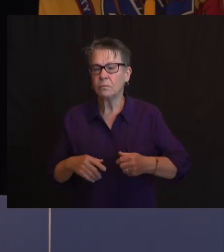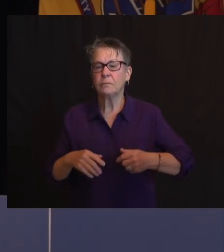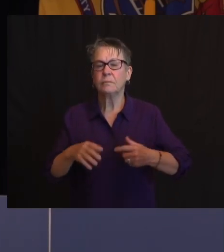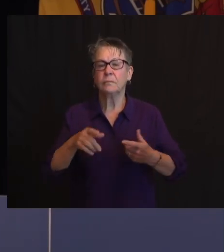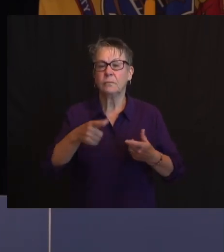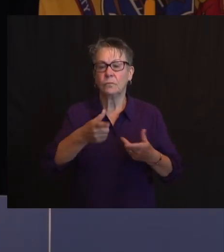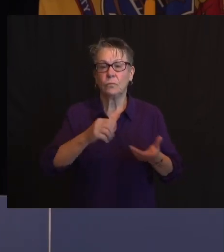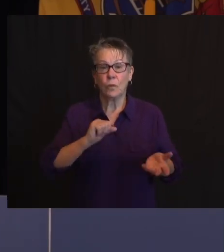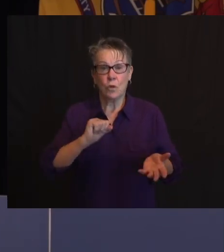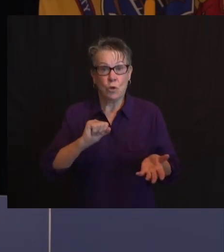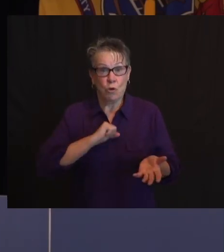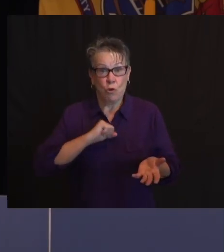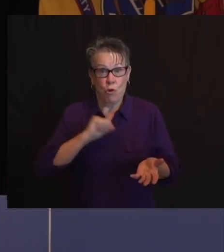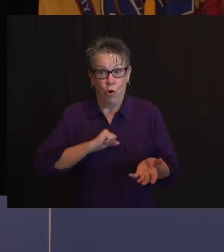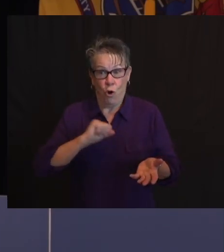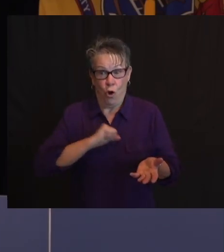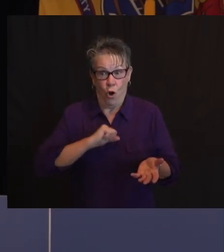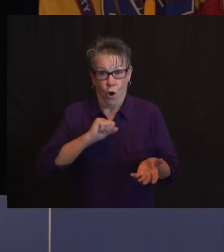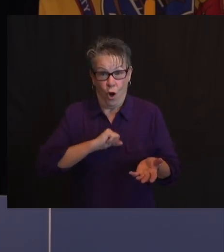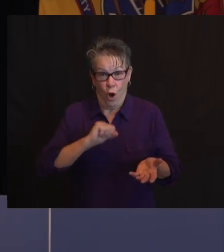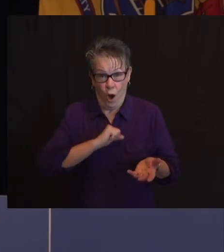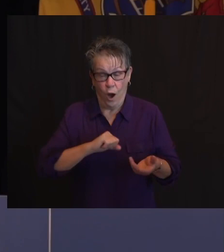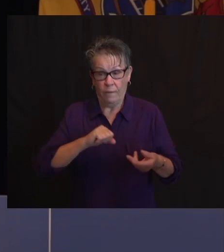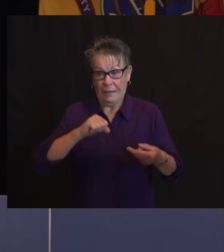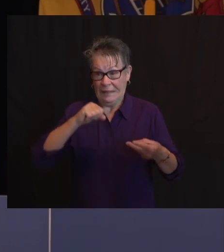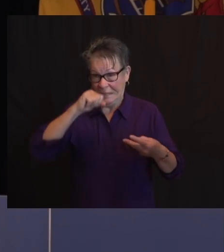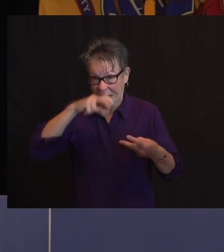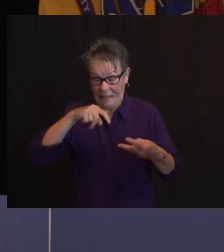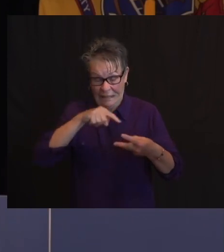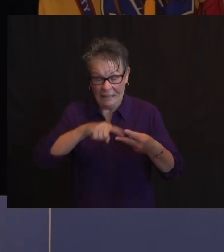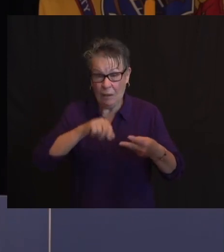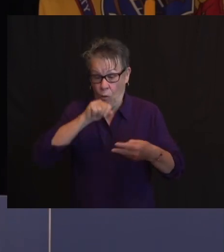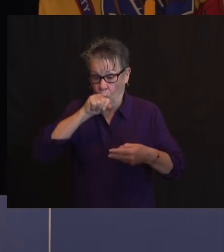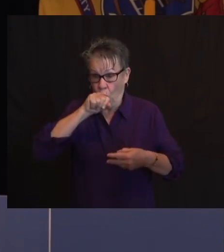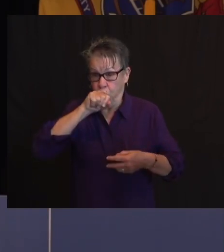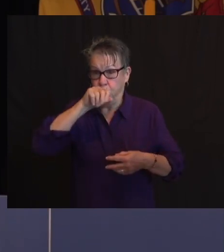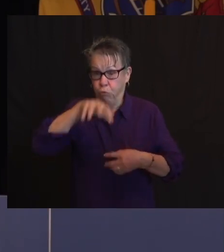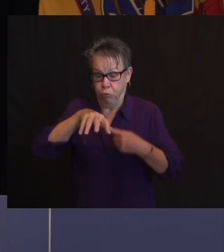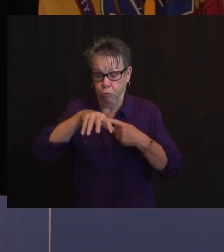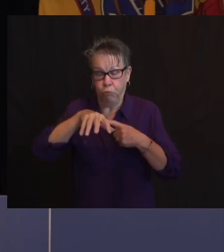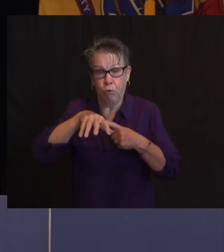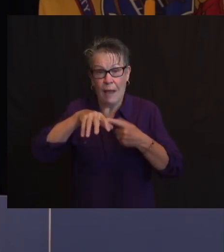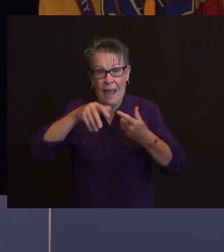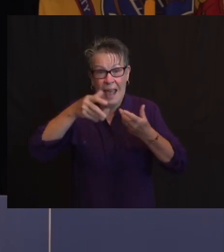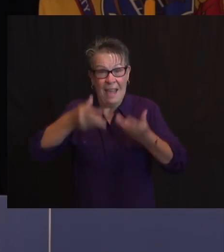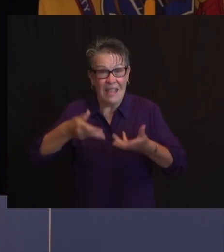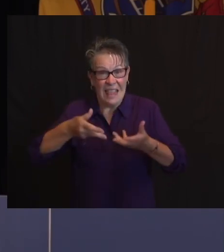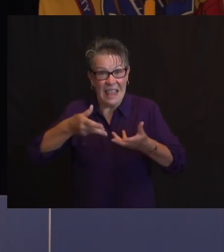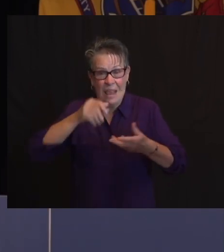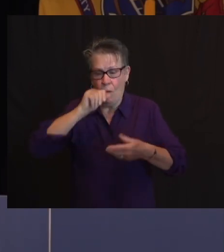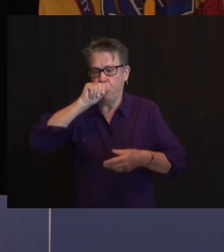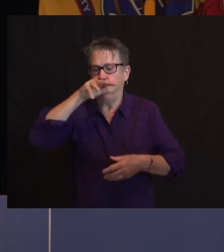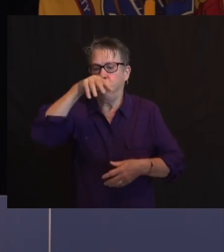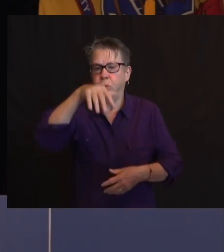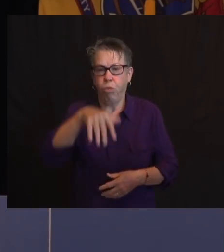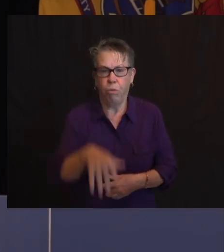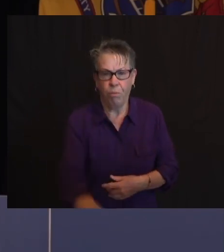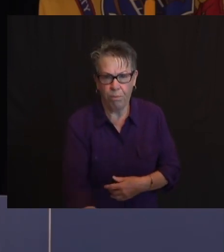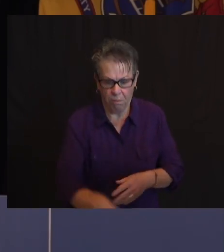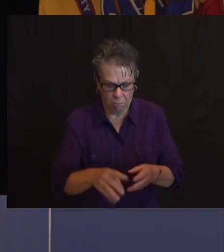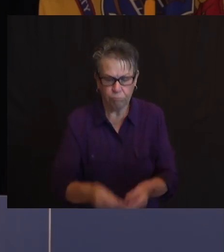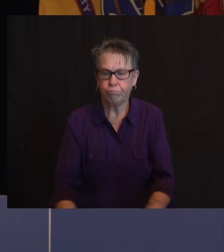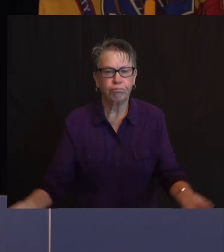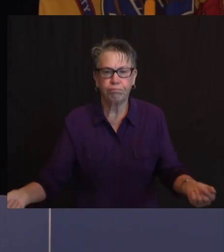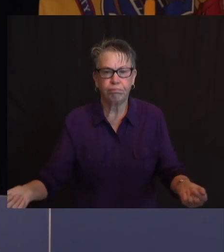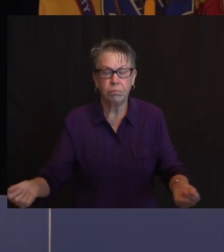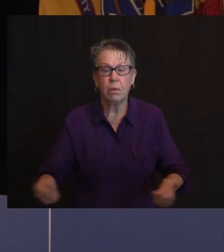those and how much each of those plays a role is still something that isn't completely understood. So basically